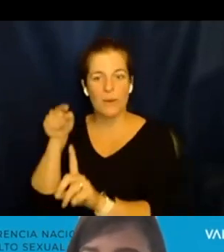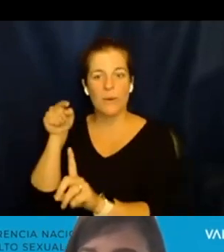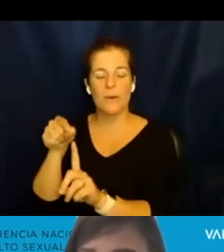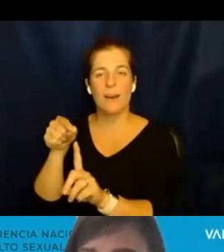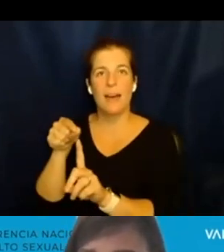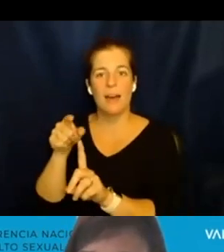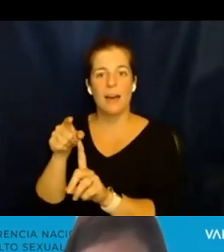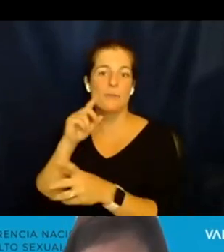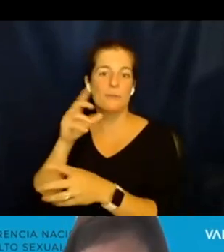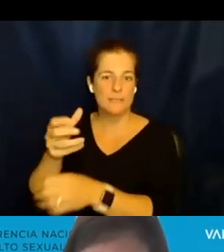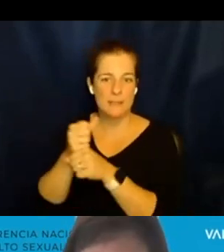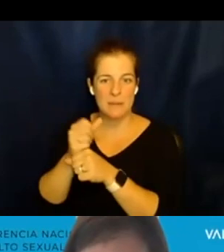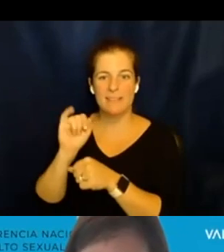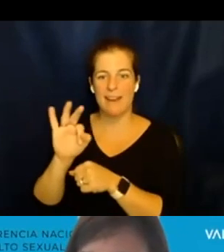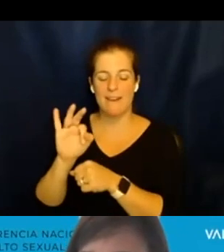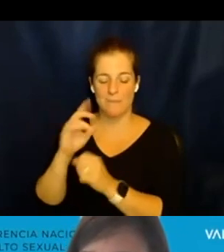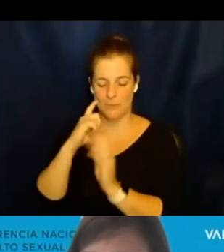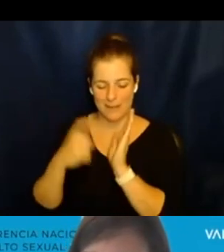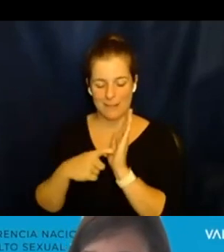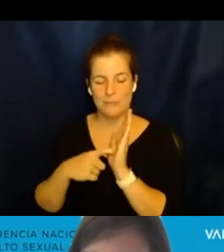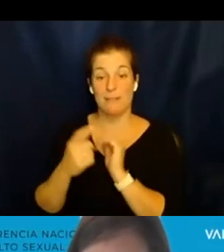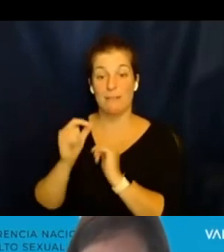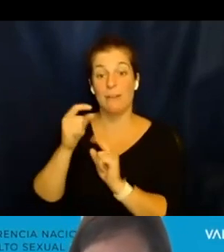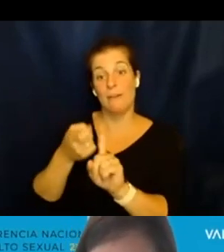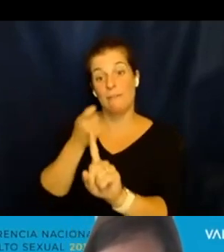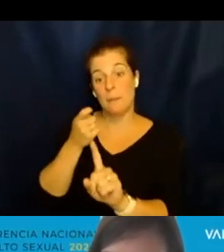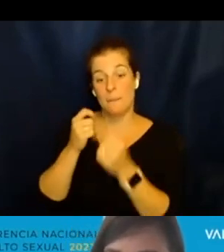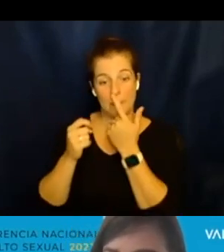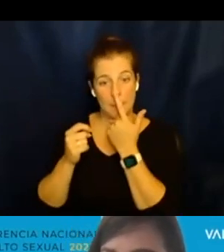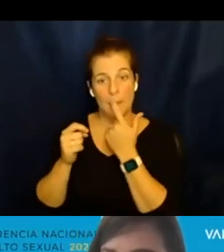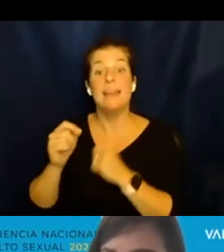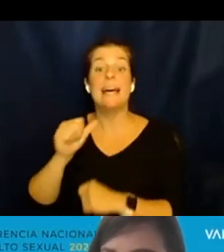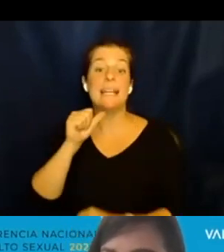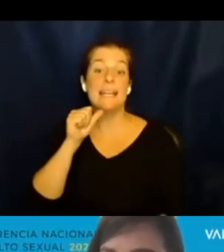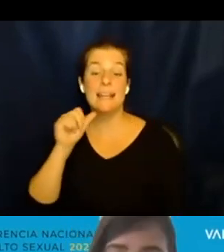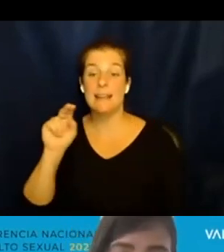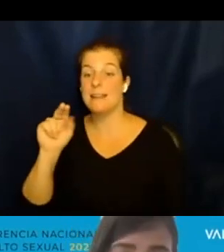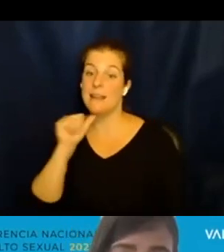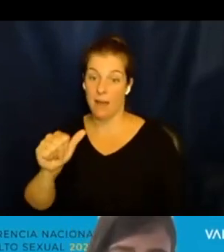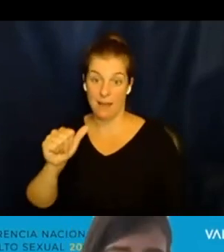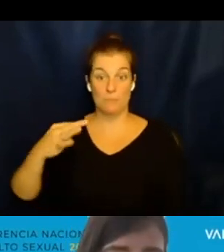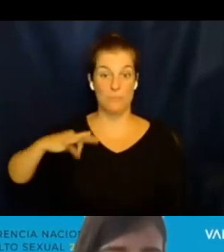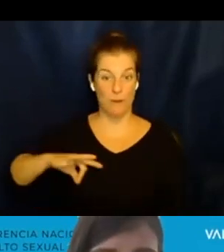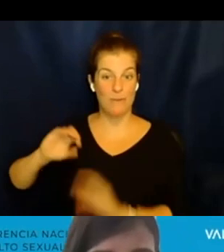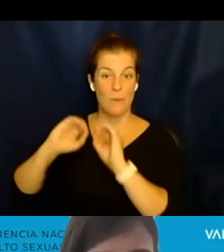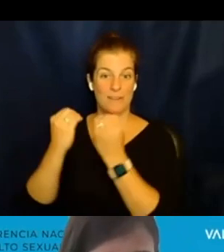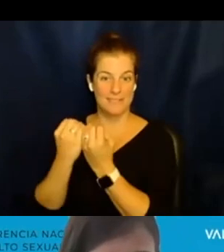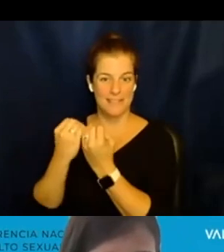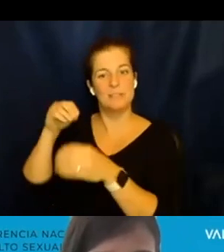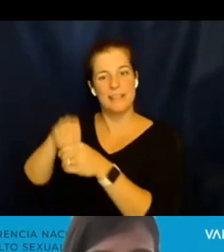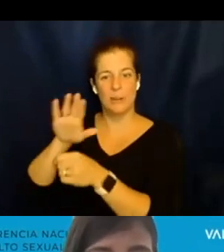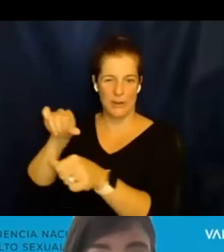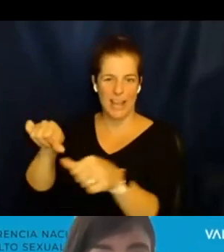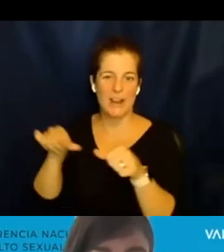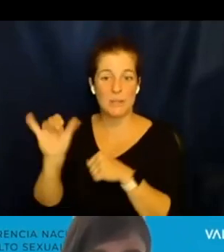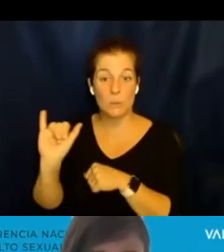a recipient of a recognition from a nonprofit organization in her area. So for